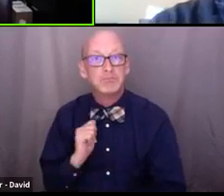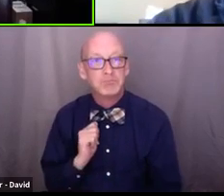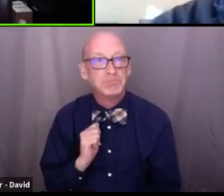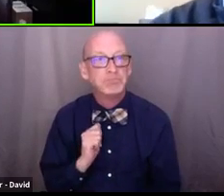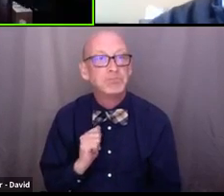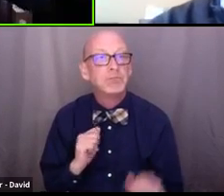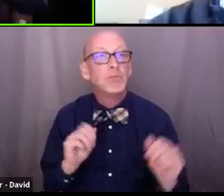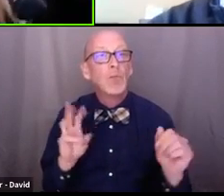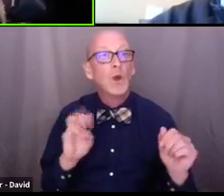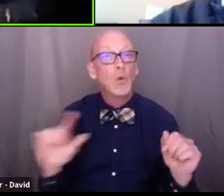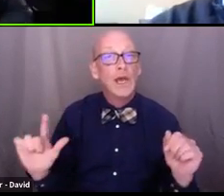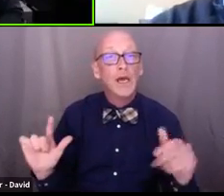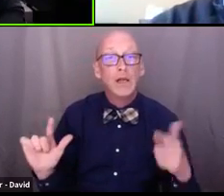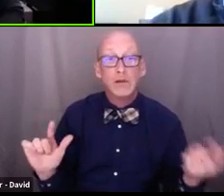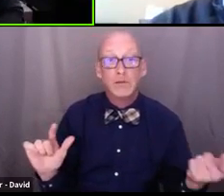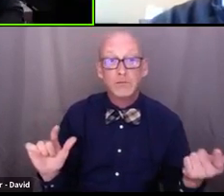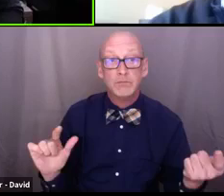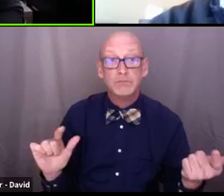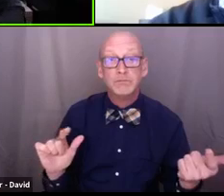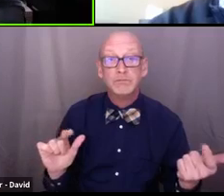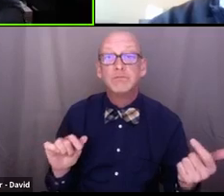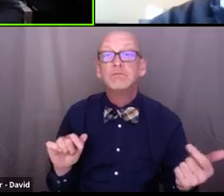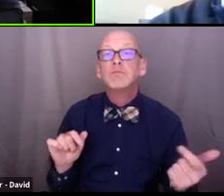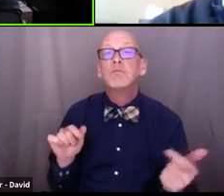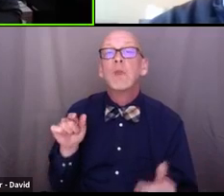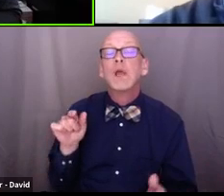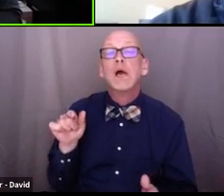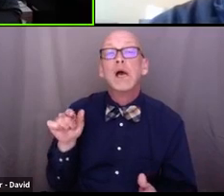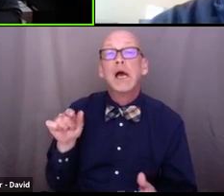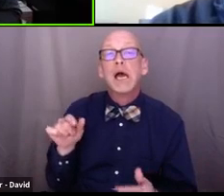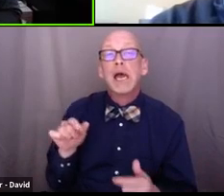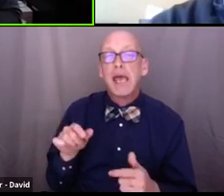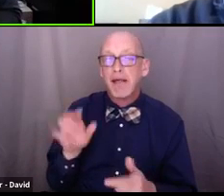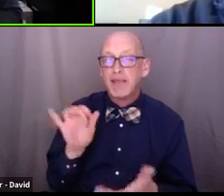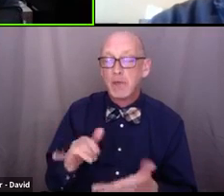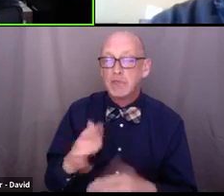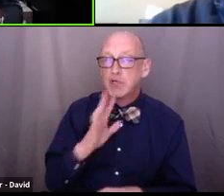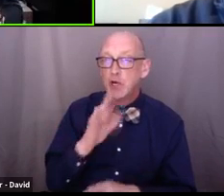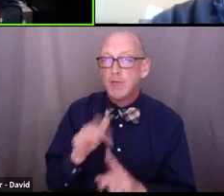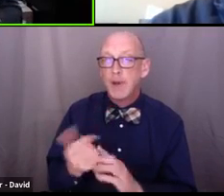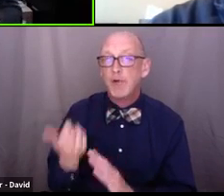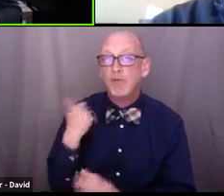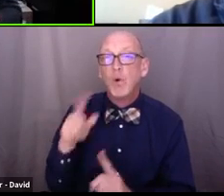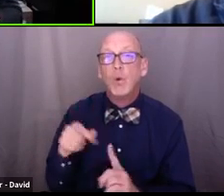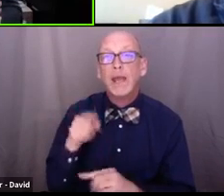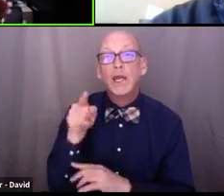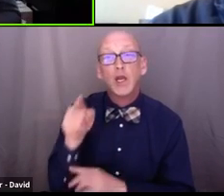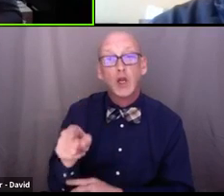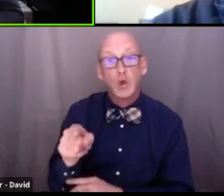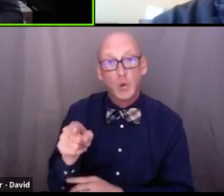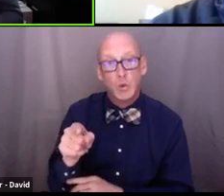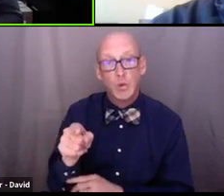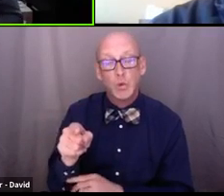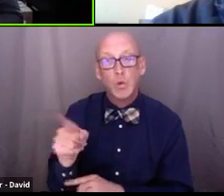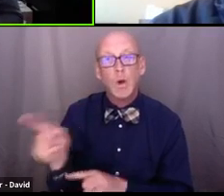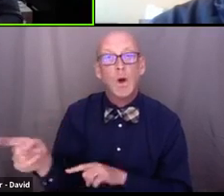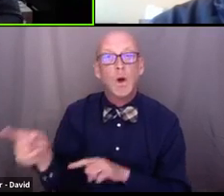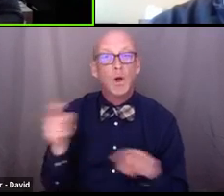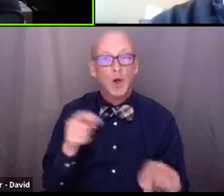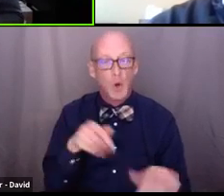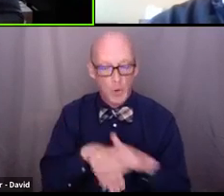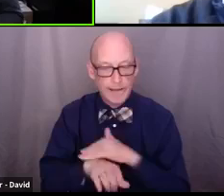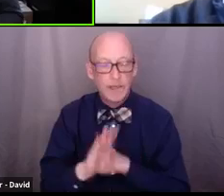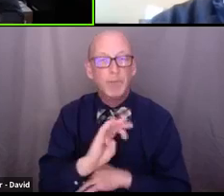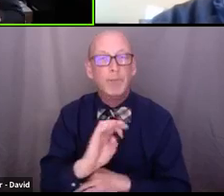with you, like, and Bria specifically mentioned this, and Kalad touched on it as well. Like, you know, when you are coming to a bank